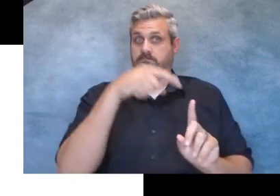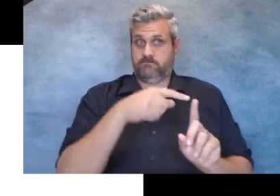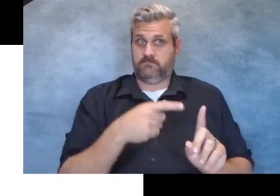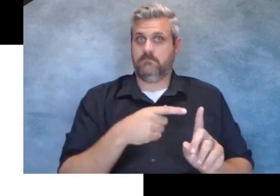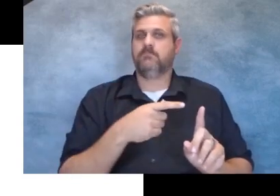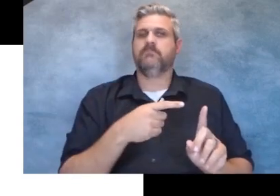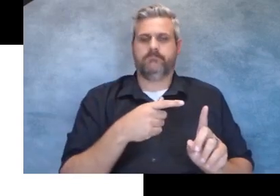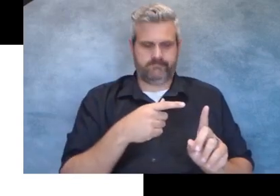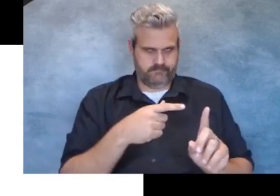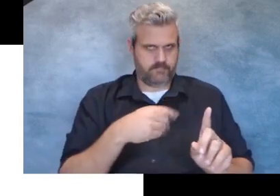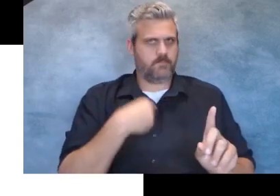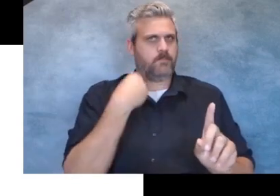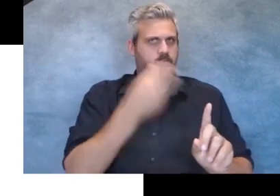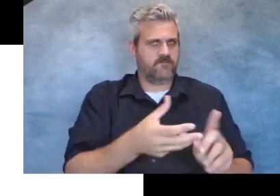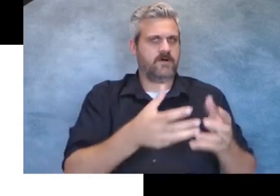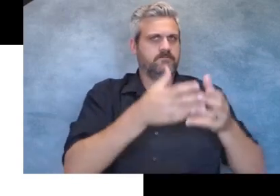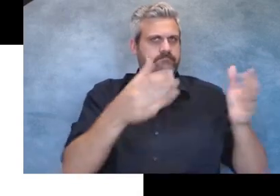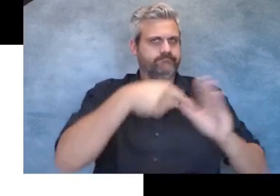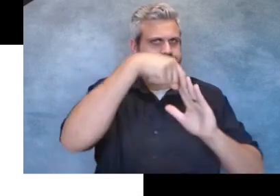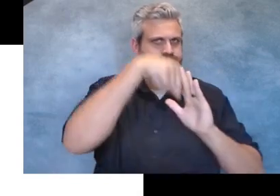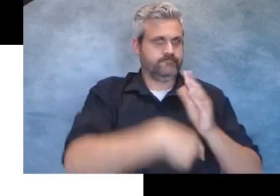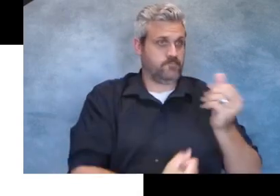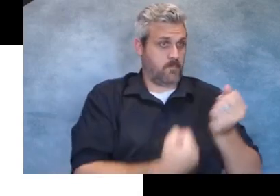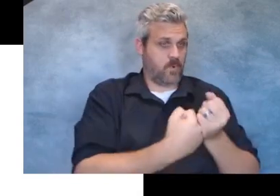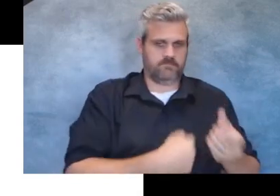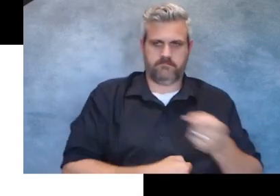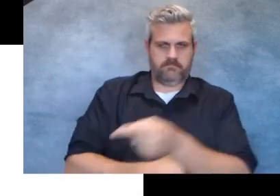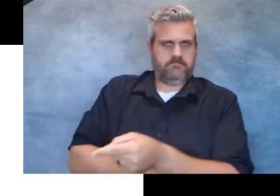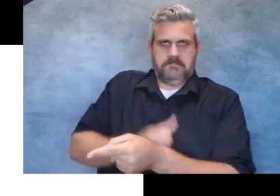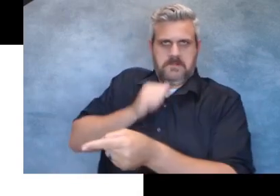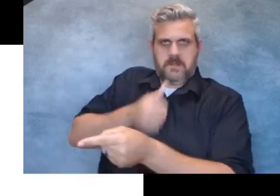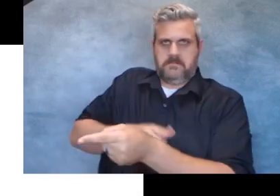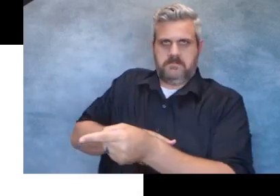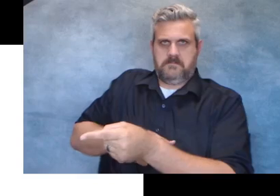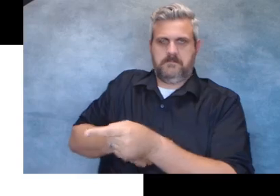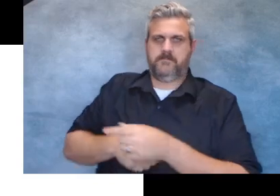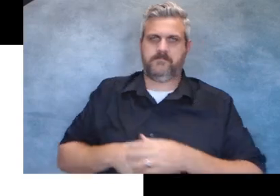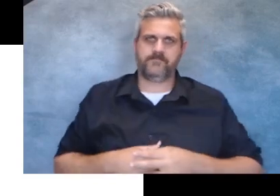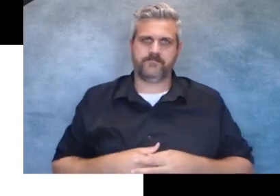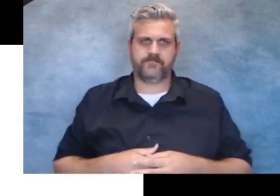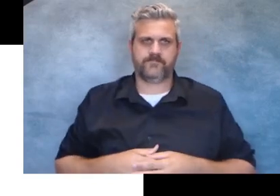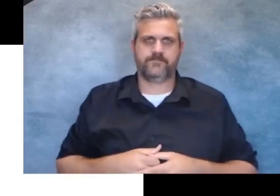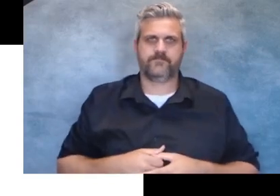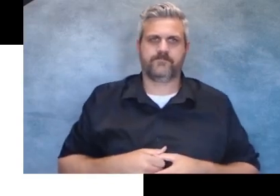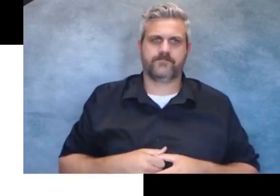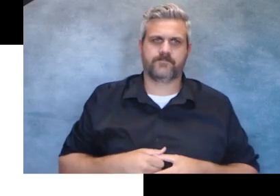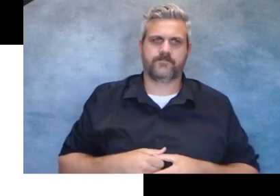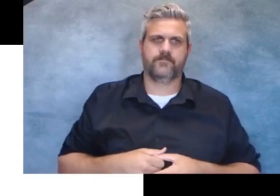who receives extensive and intensive support and one who does not.